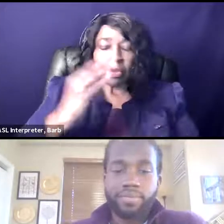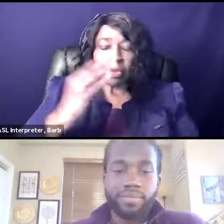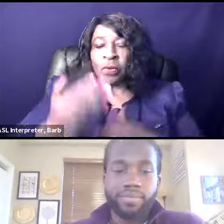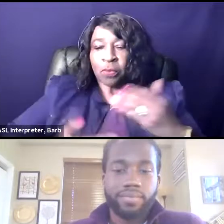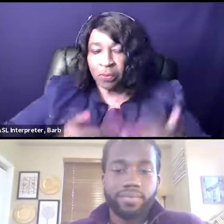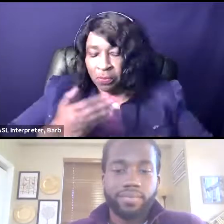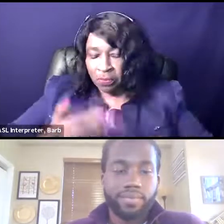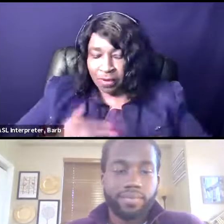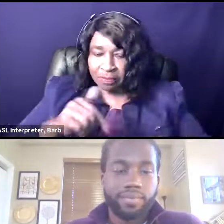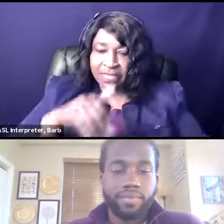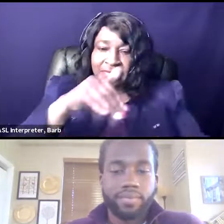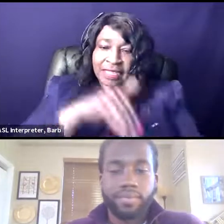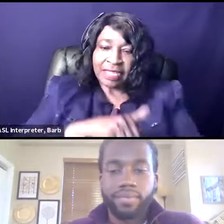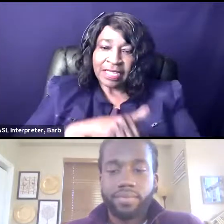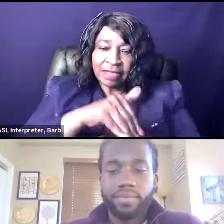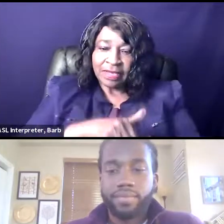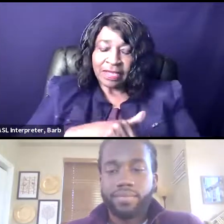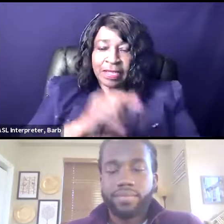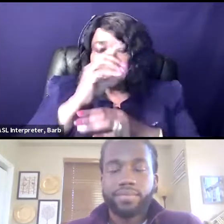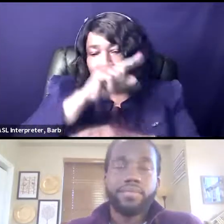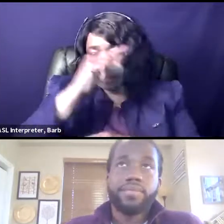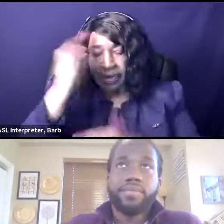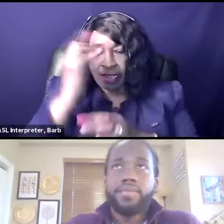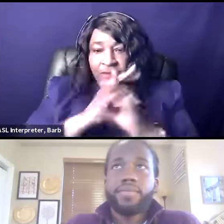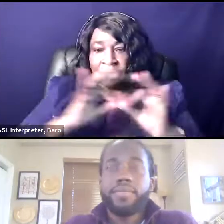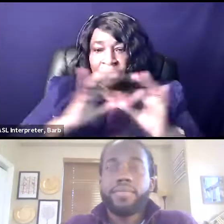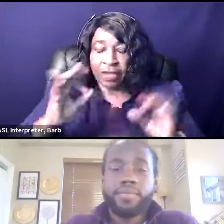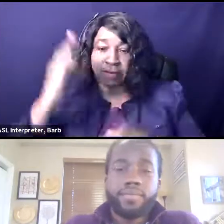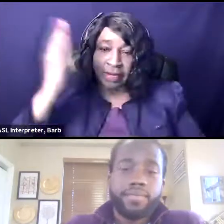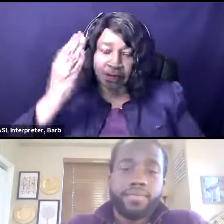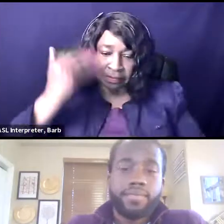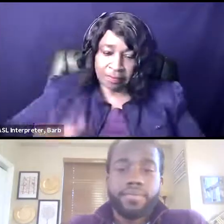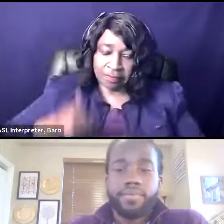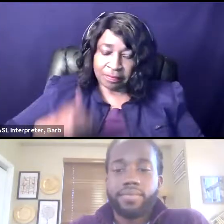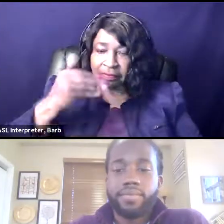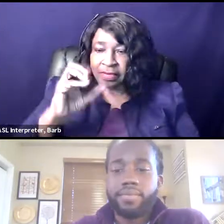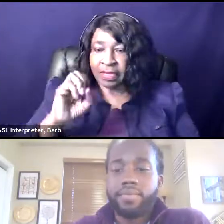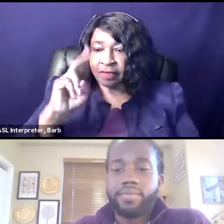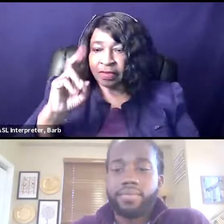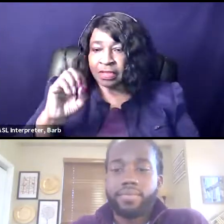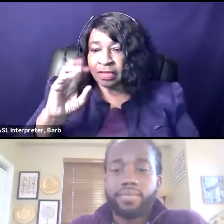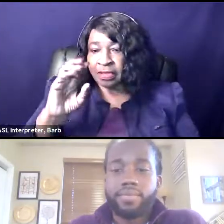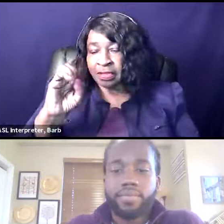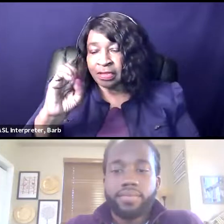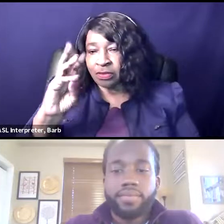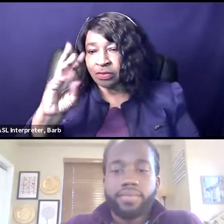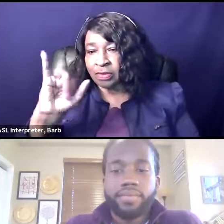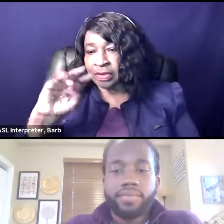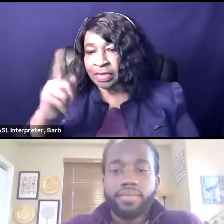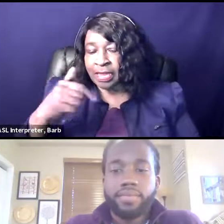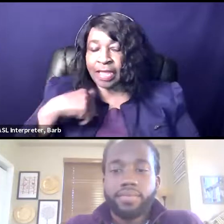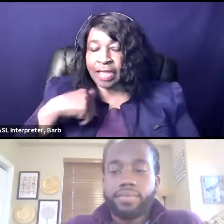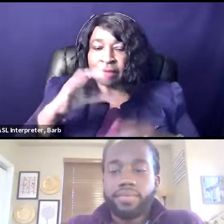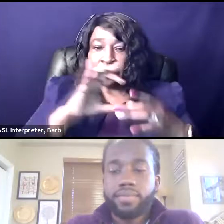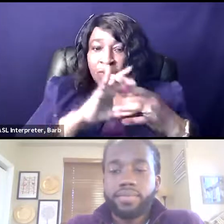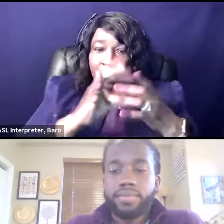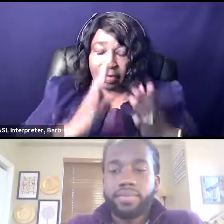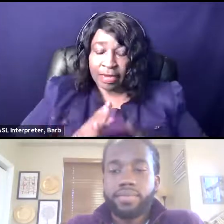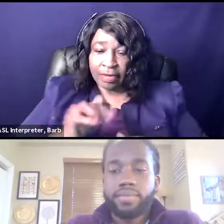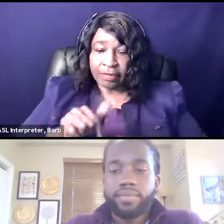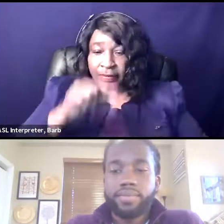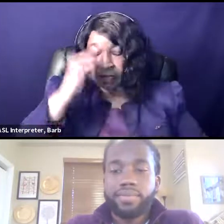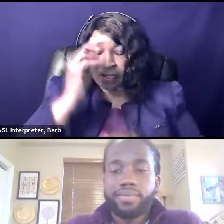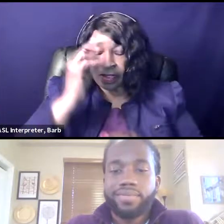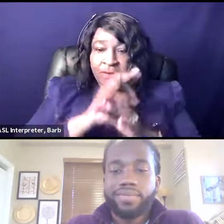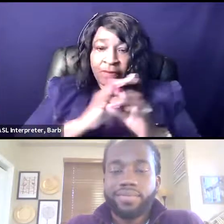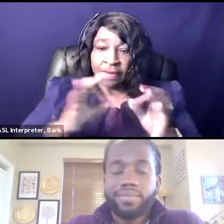evening's edition of the Black Freedom Lectures. My name is Eve Ewing. I'm the curator of the Black Freedom Lectures. I'm coming to you from the city currently known as Chicago, which,